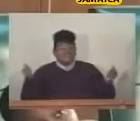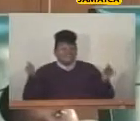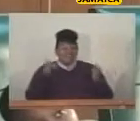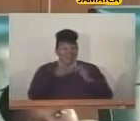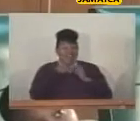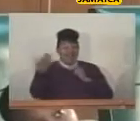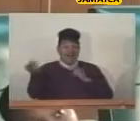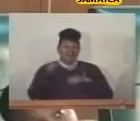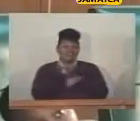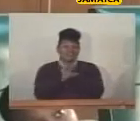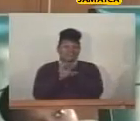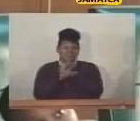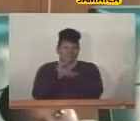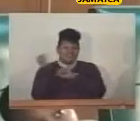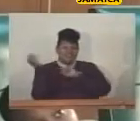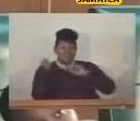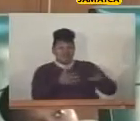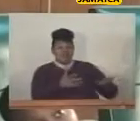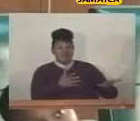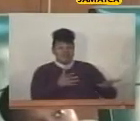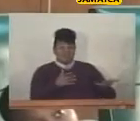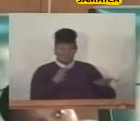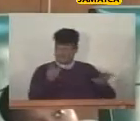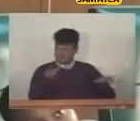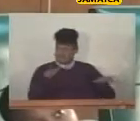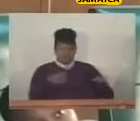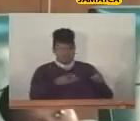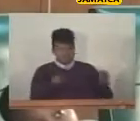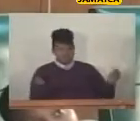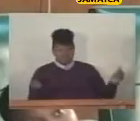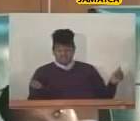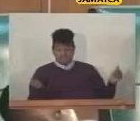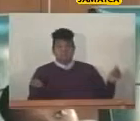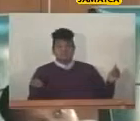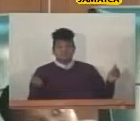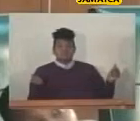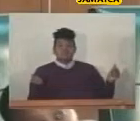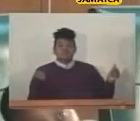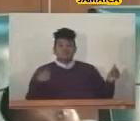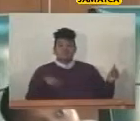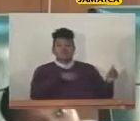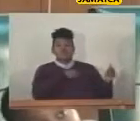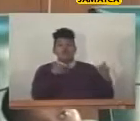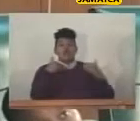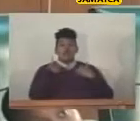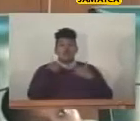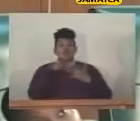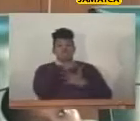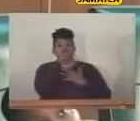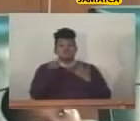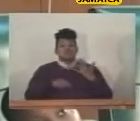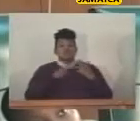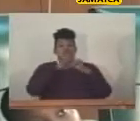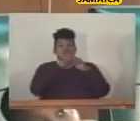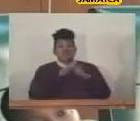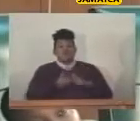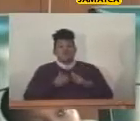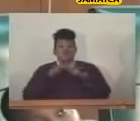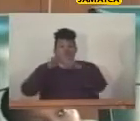after slavery was abolished have not been fundamentally addressed, we are having these